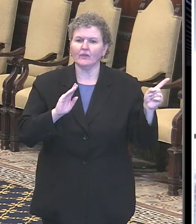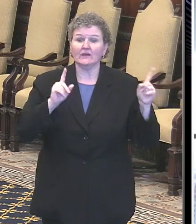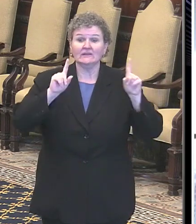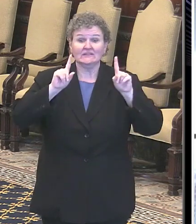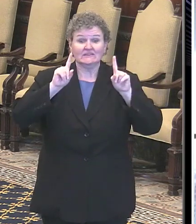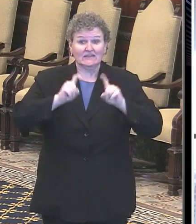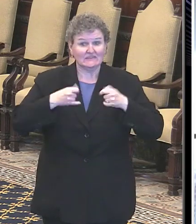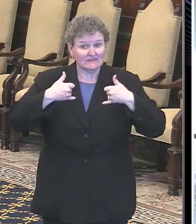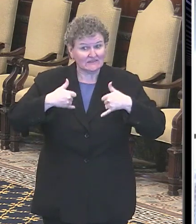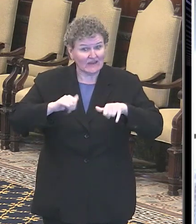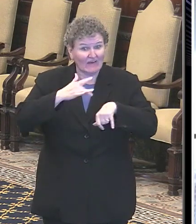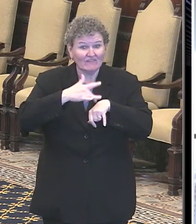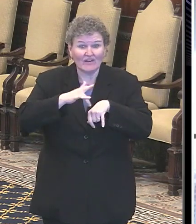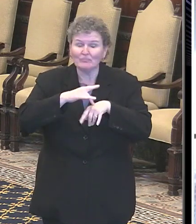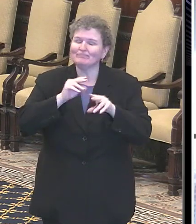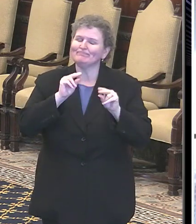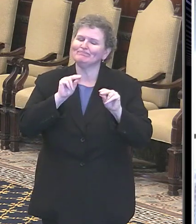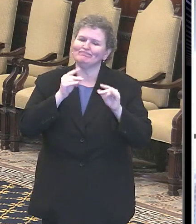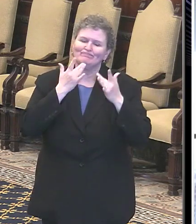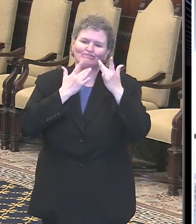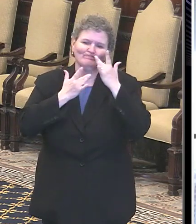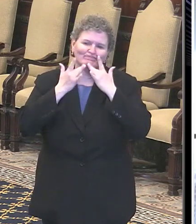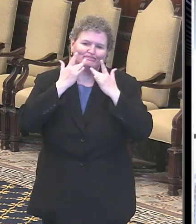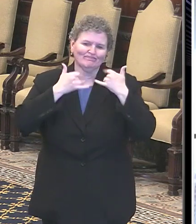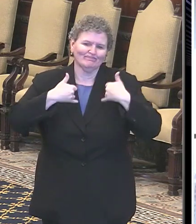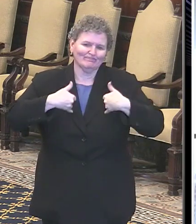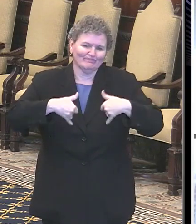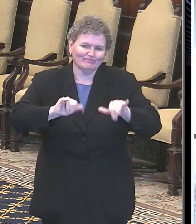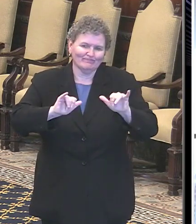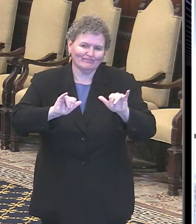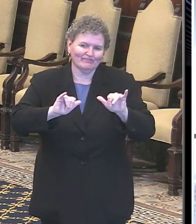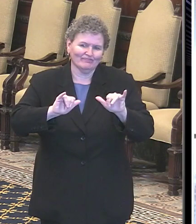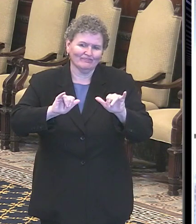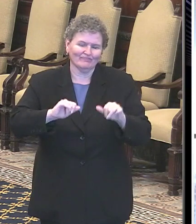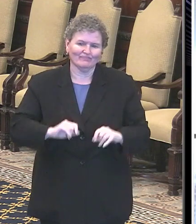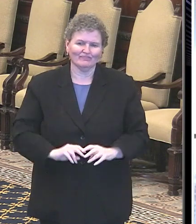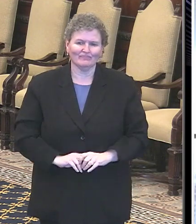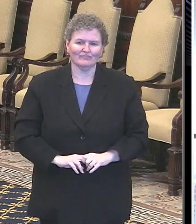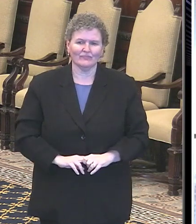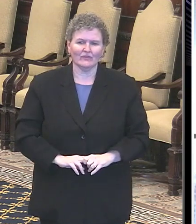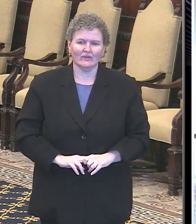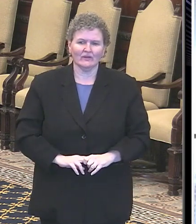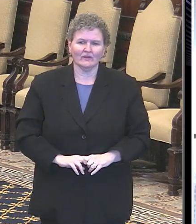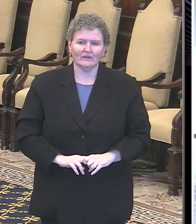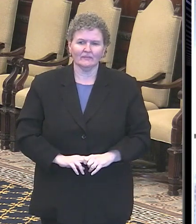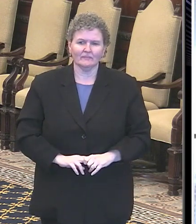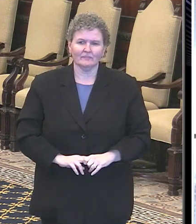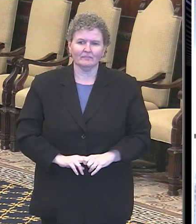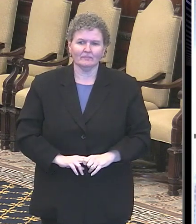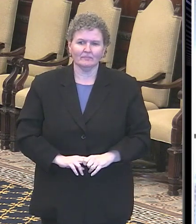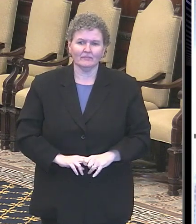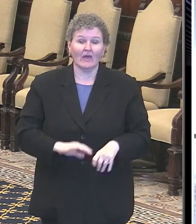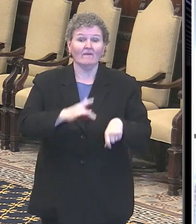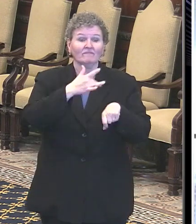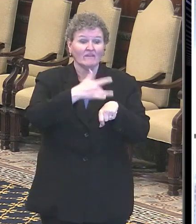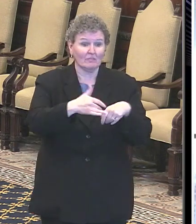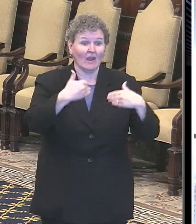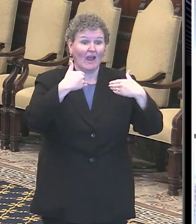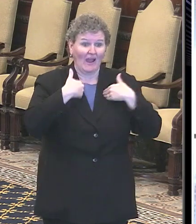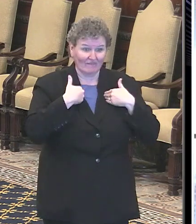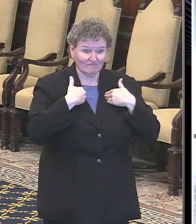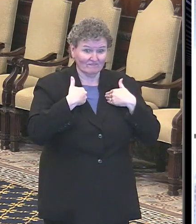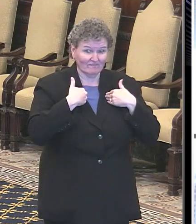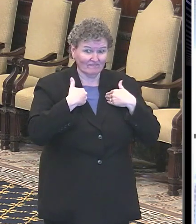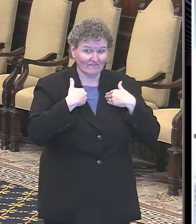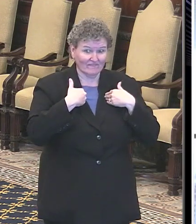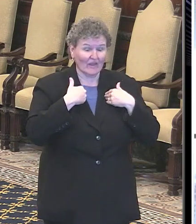yes, we have considered it. The availability of testing has limited